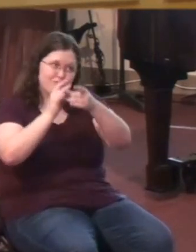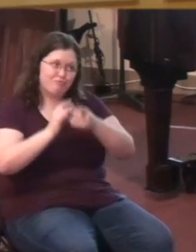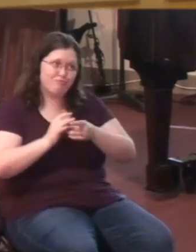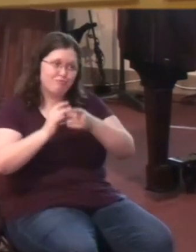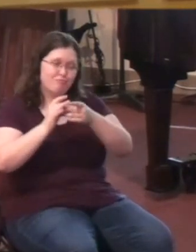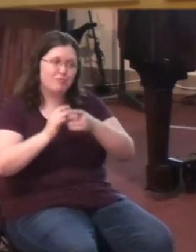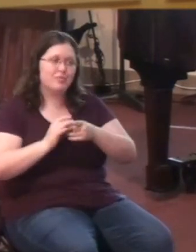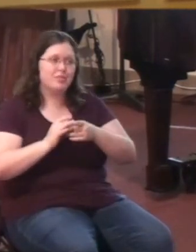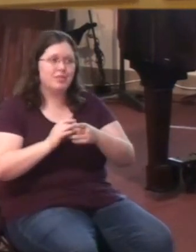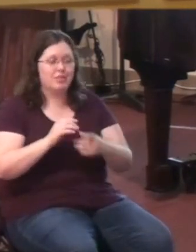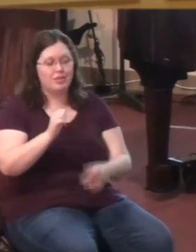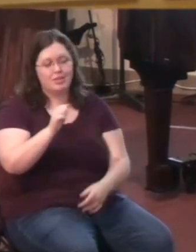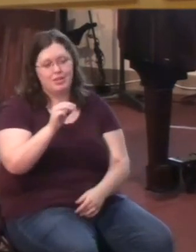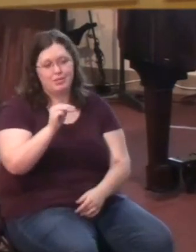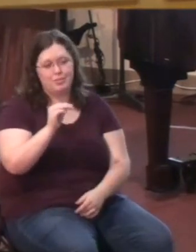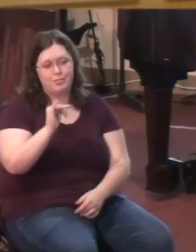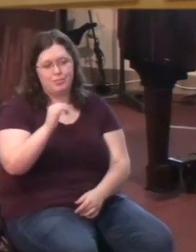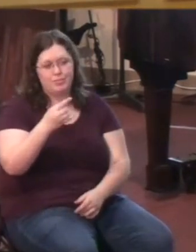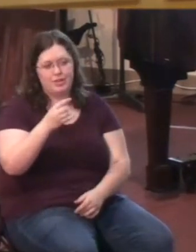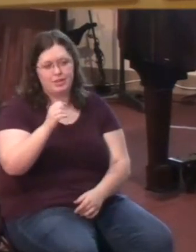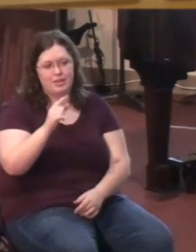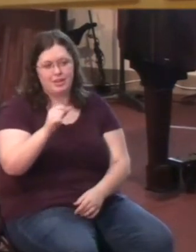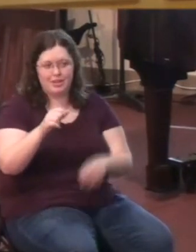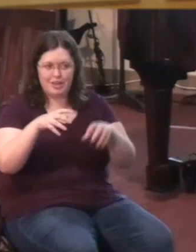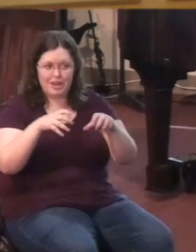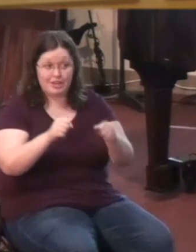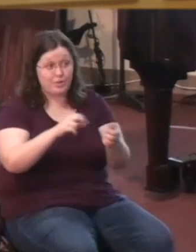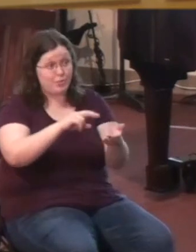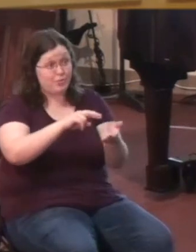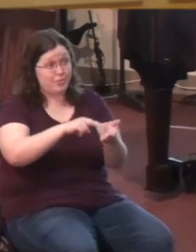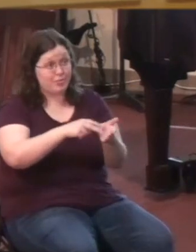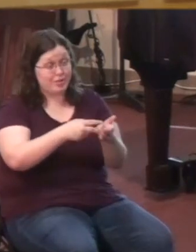have an amygdala hijack, you take a breath. After, as soon as you can, just